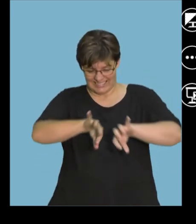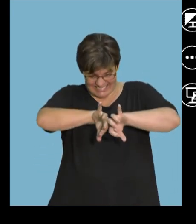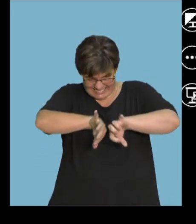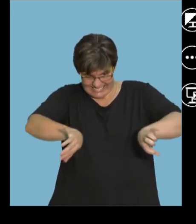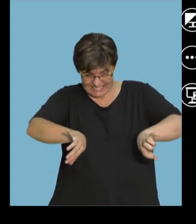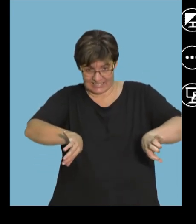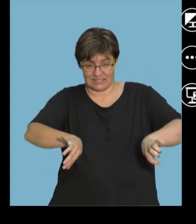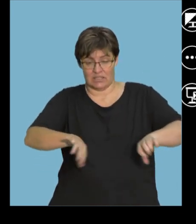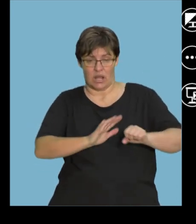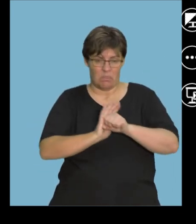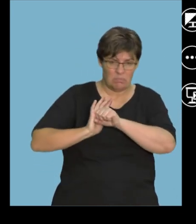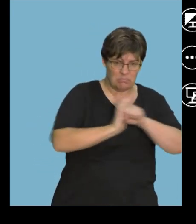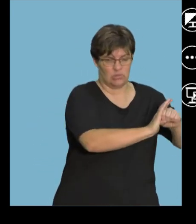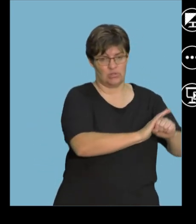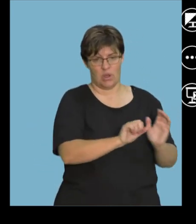are repel,